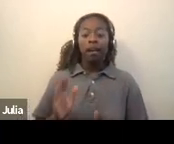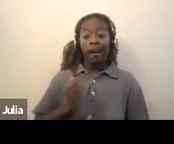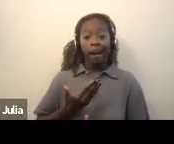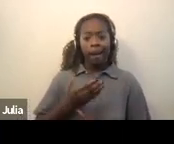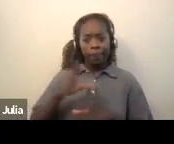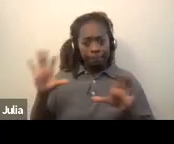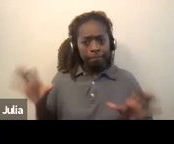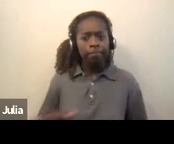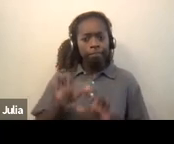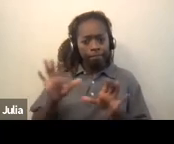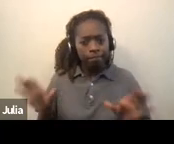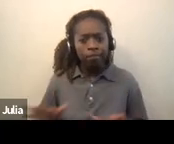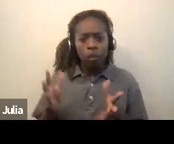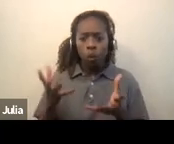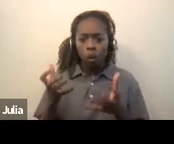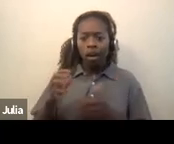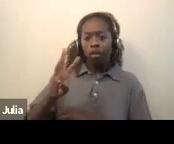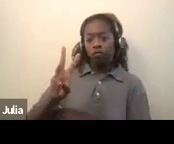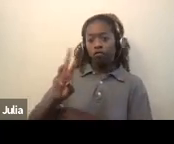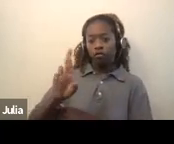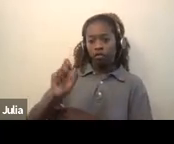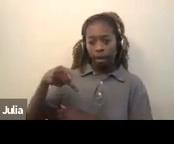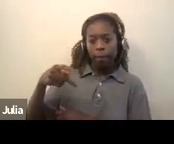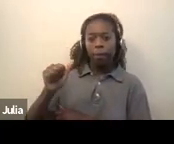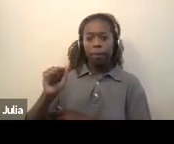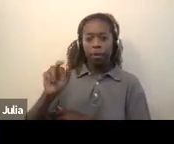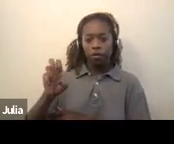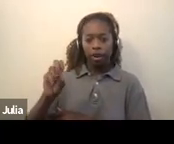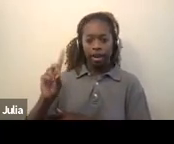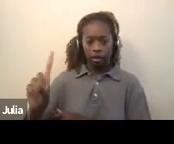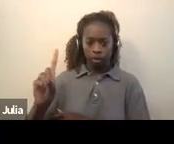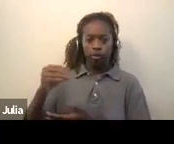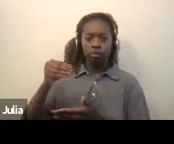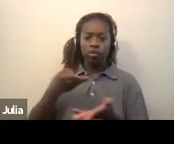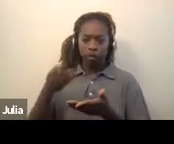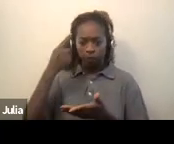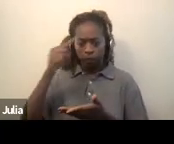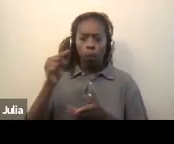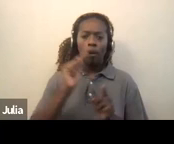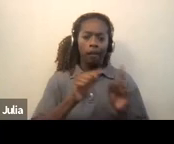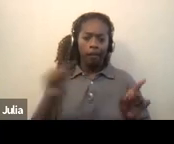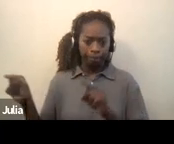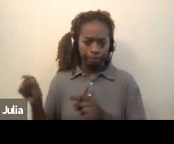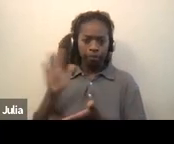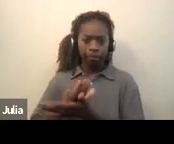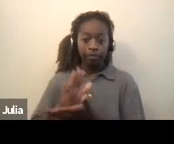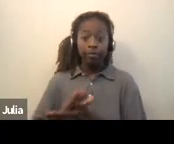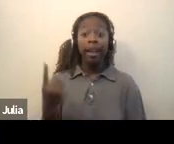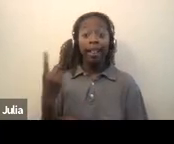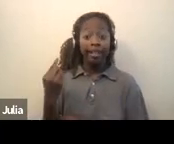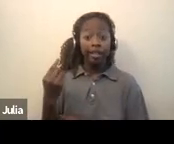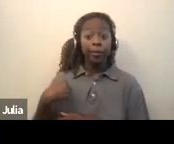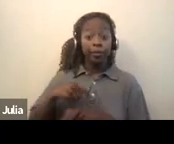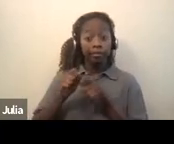students and families in 14 schools last school year we launched new data tools including